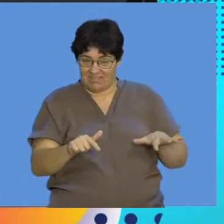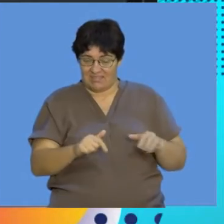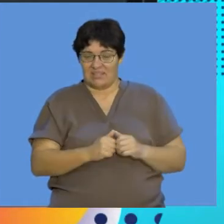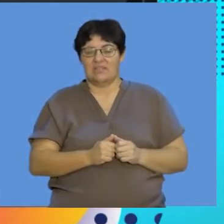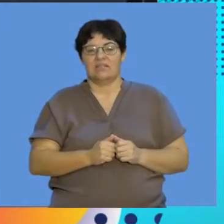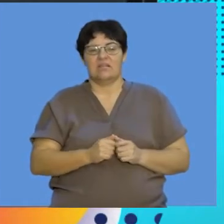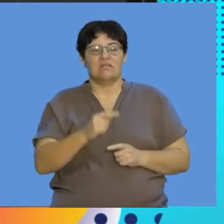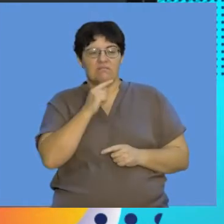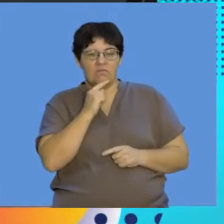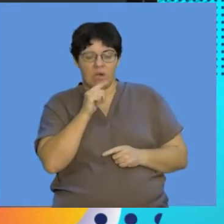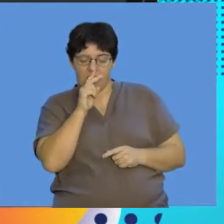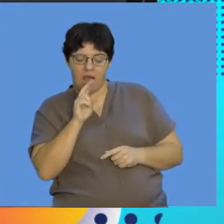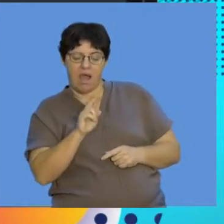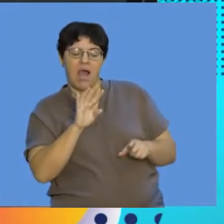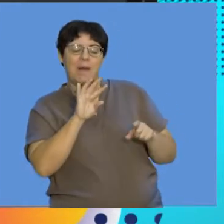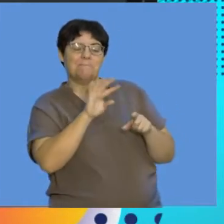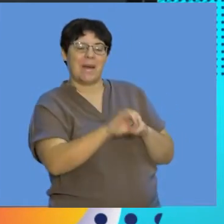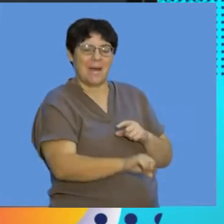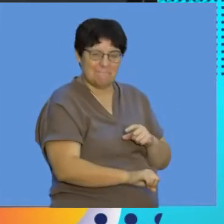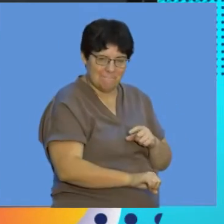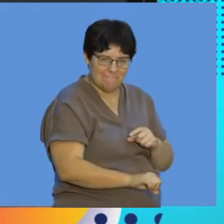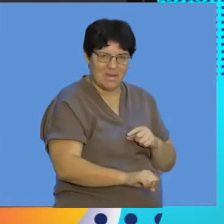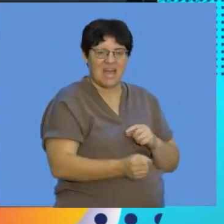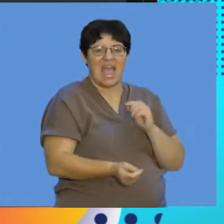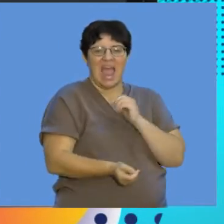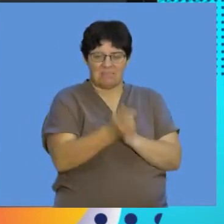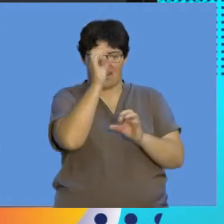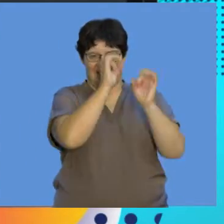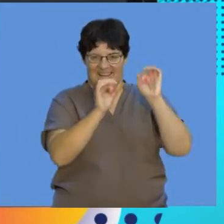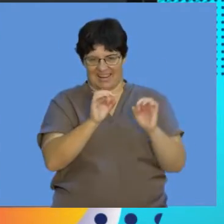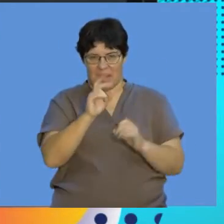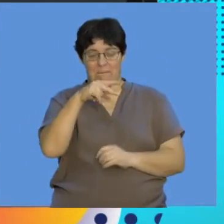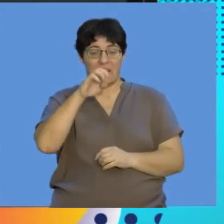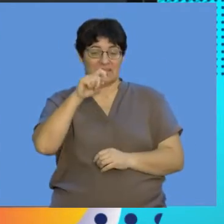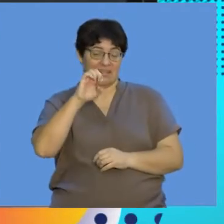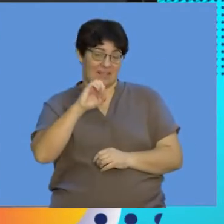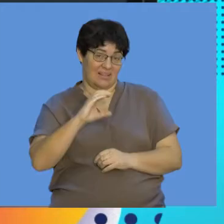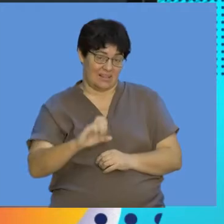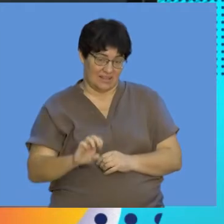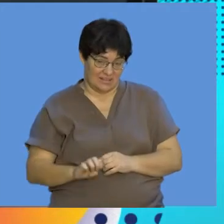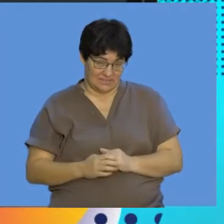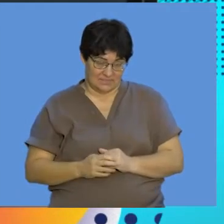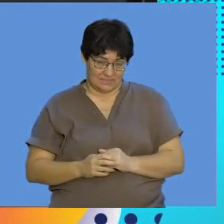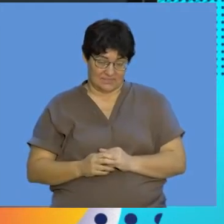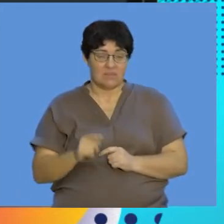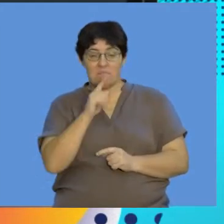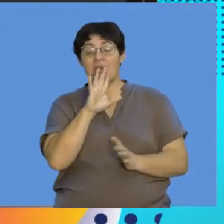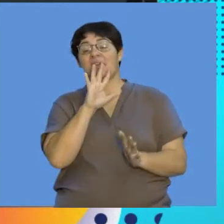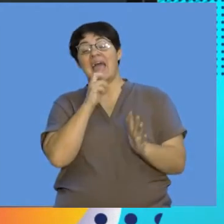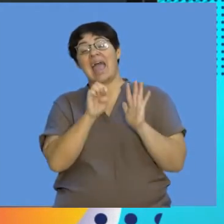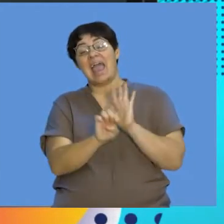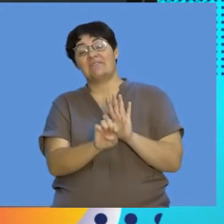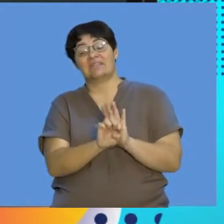a microscopic view, what is happening in terms of the particle. But remember the big question that we asked in terms of the evidence to say